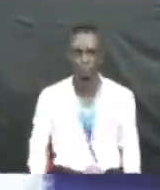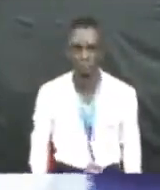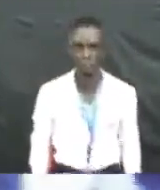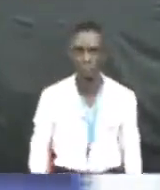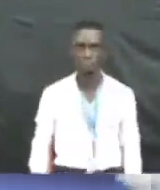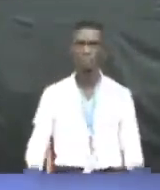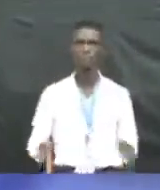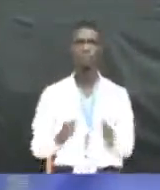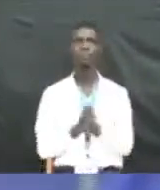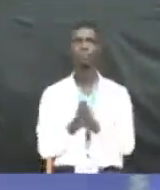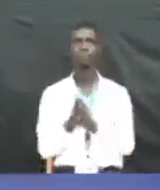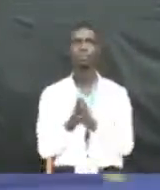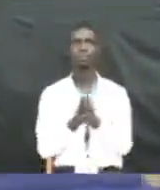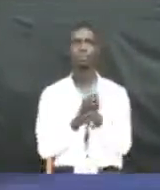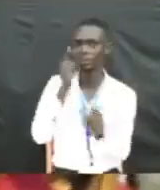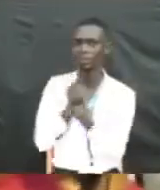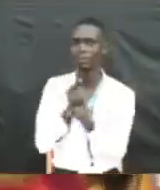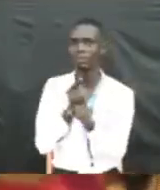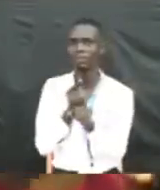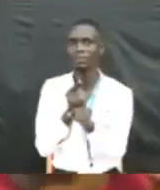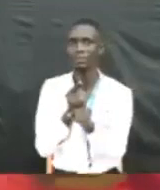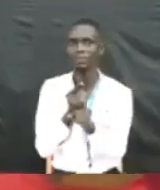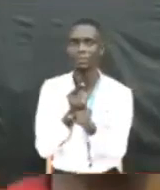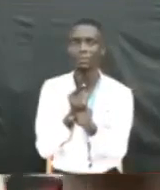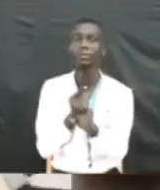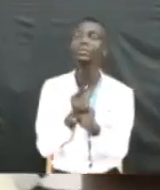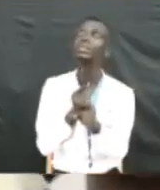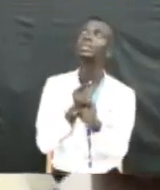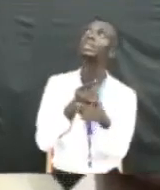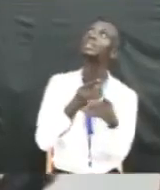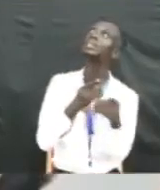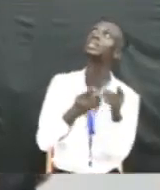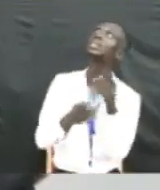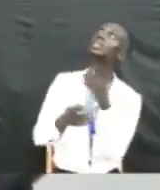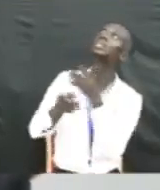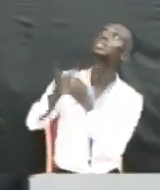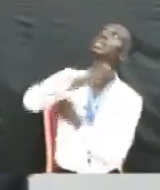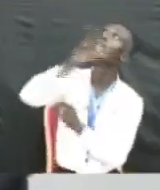our revered chairman. Dear Lord,